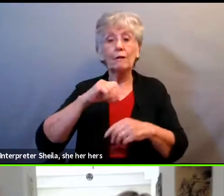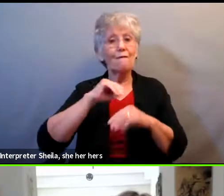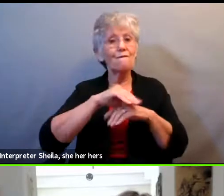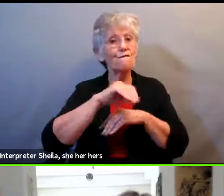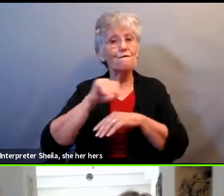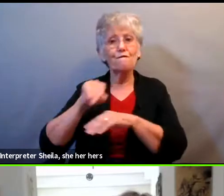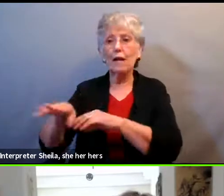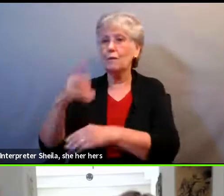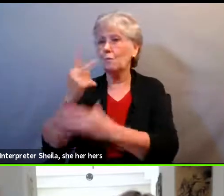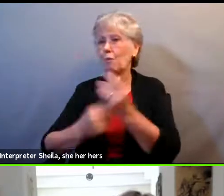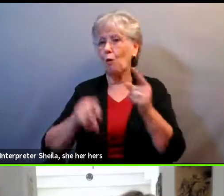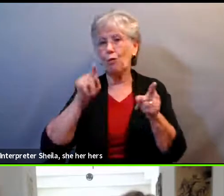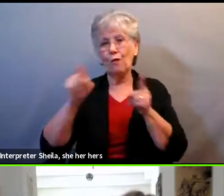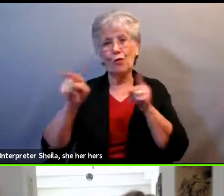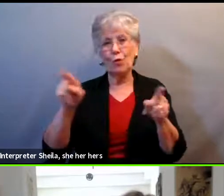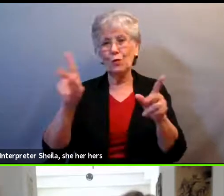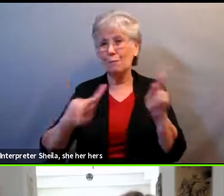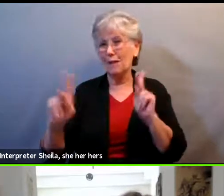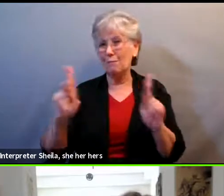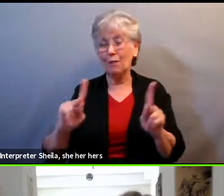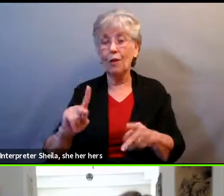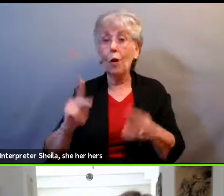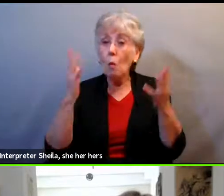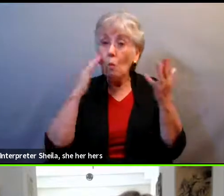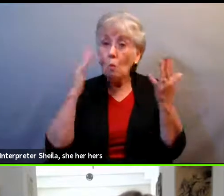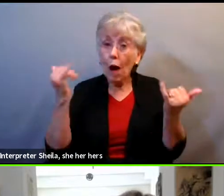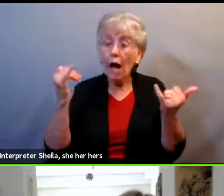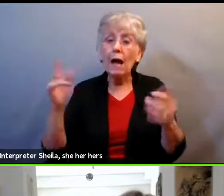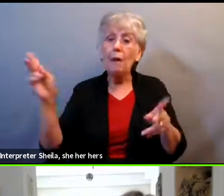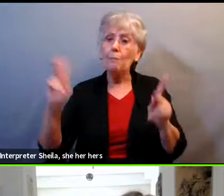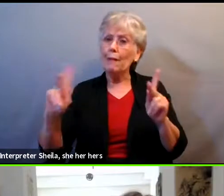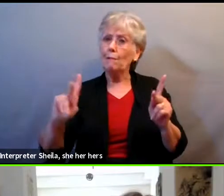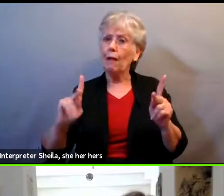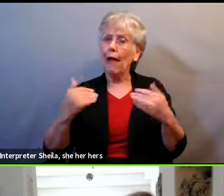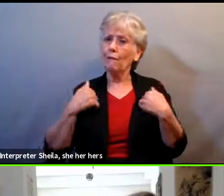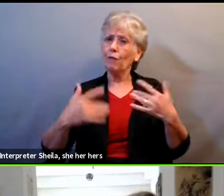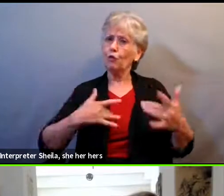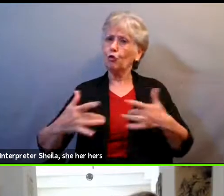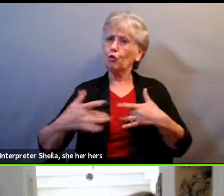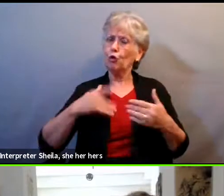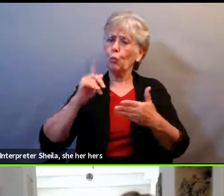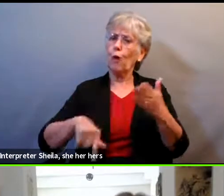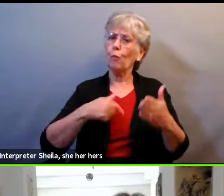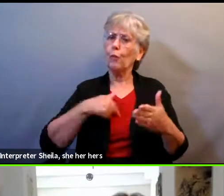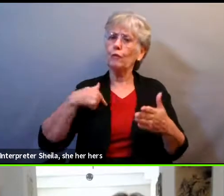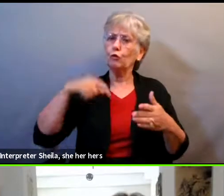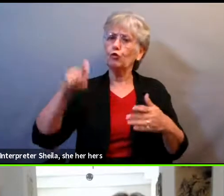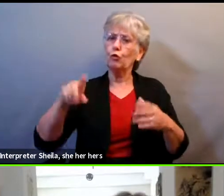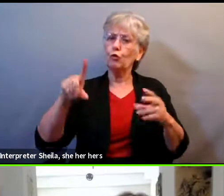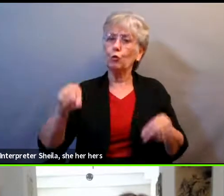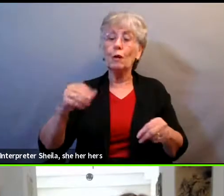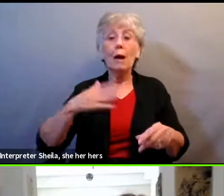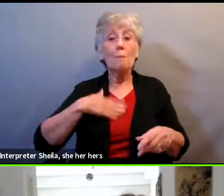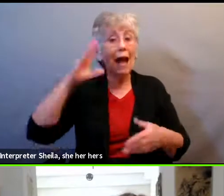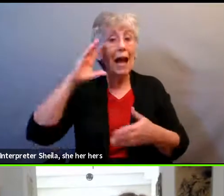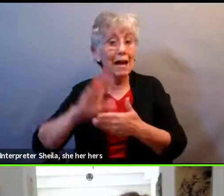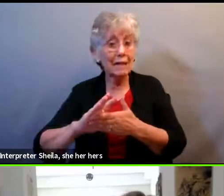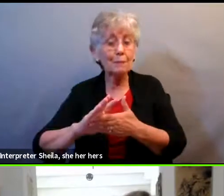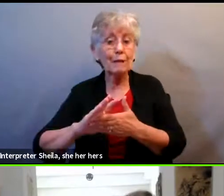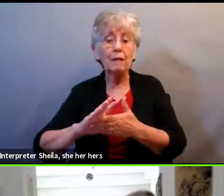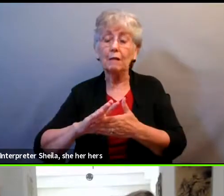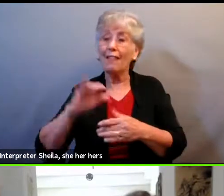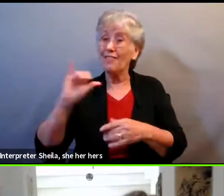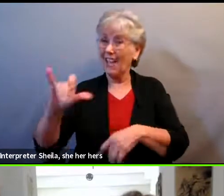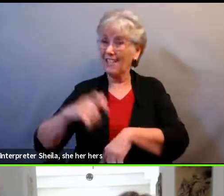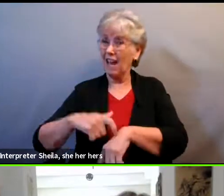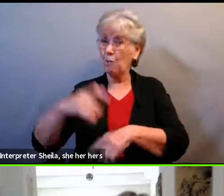know, people's concern about what should we do. So then my husband had been sick, and we were